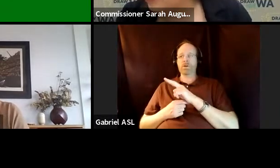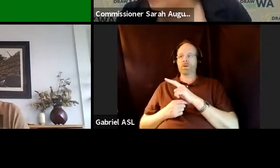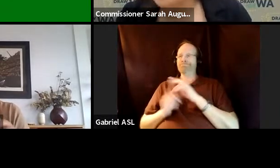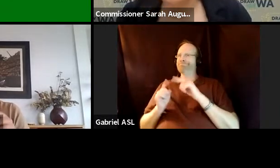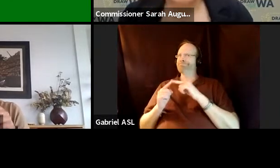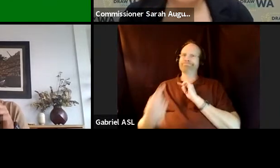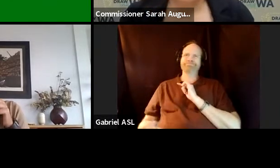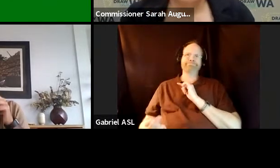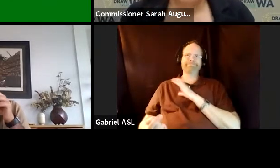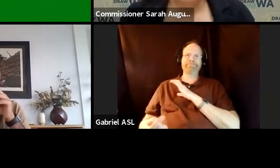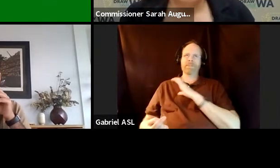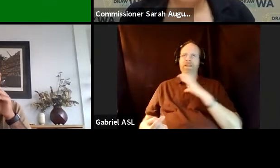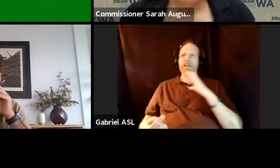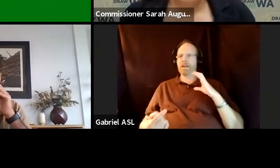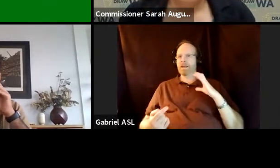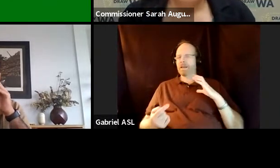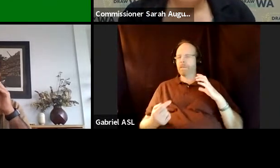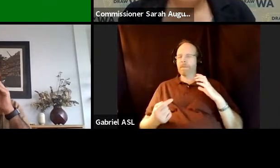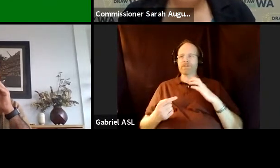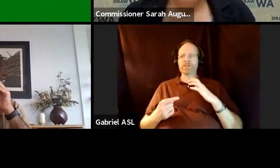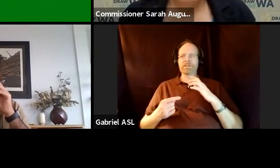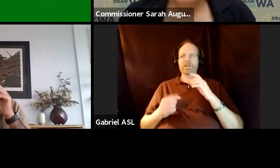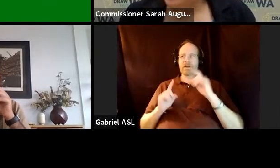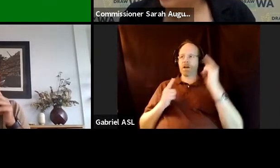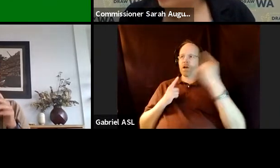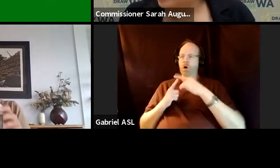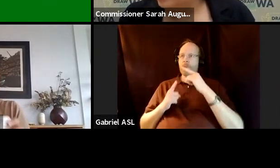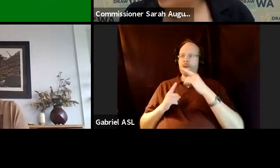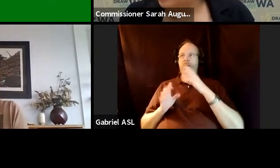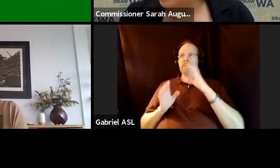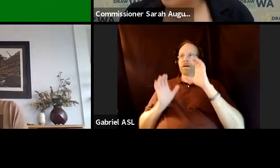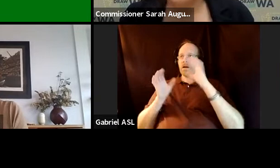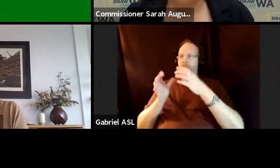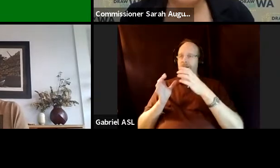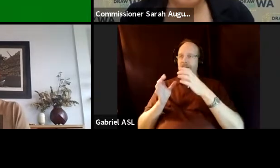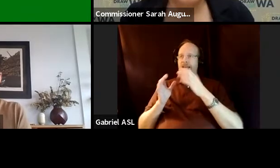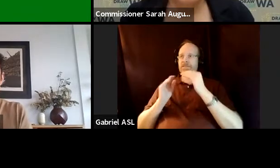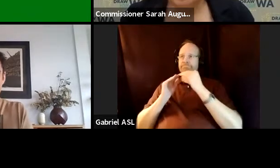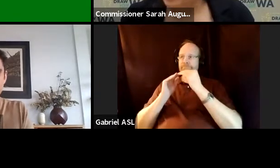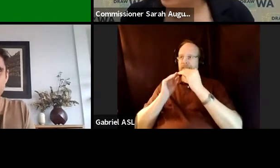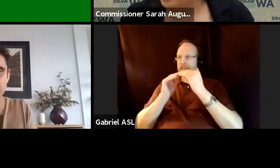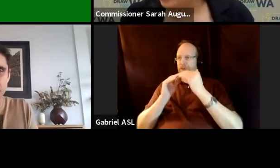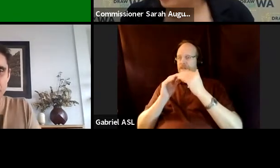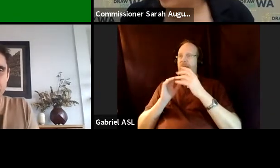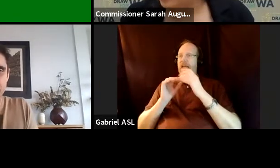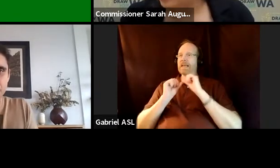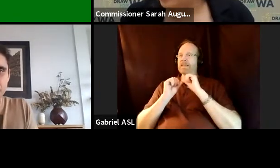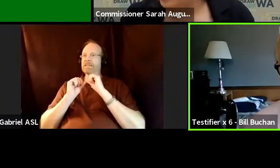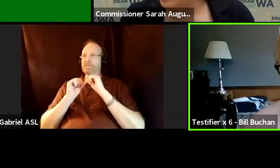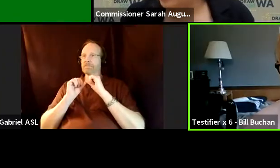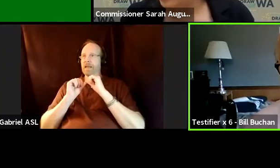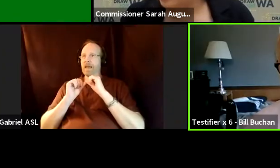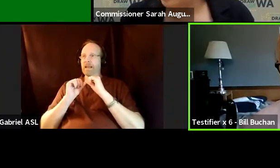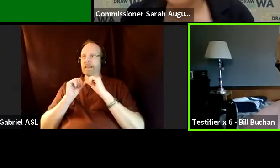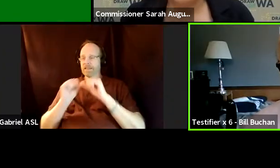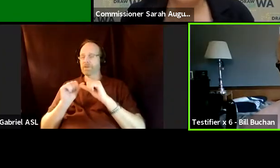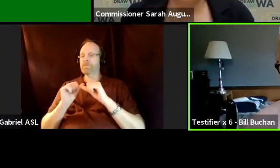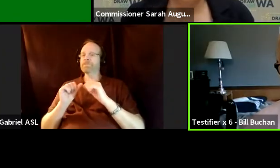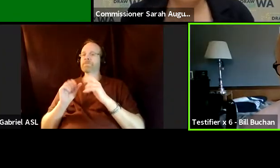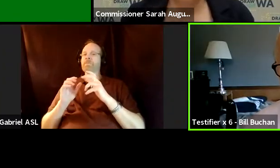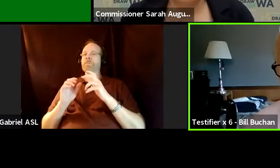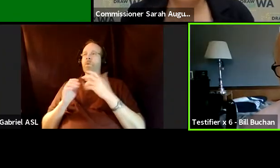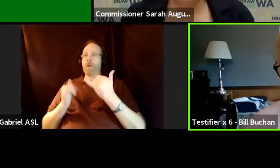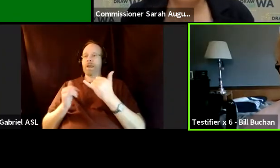contradict the Commission's stated goal of being compact, contiguous, and convenient. The current District 8 extends from McKenna